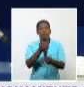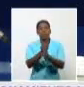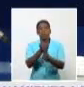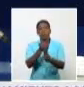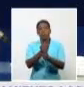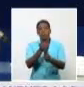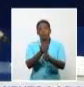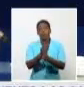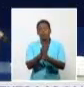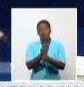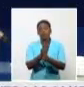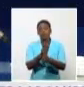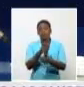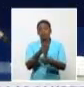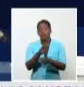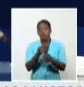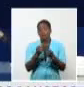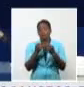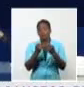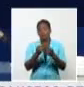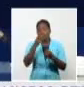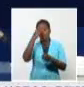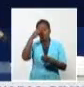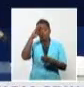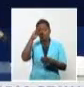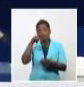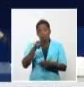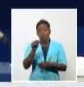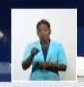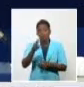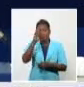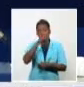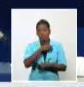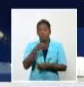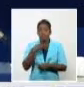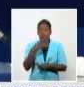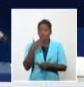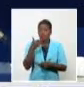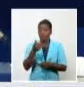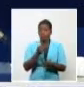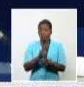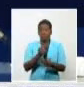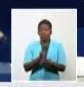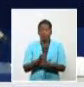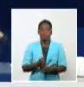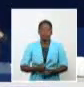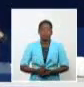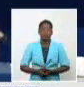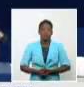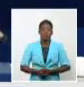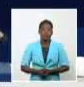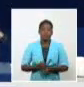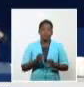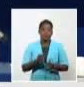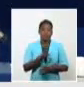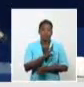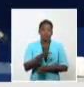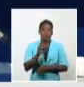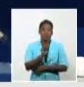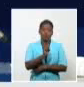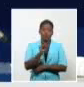and of our revolutionary system, and that is internationalism. Today we can say that we